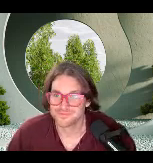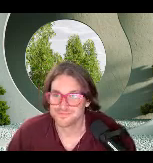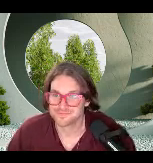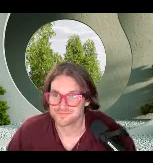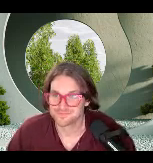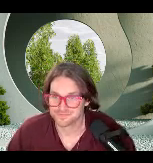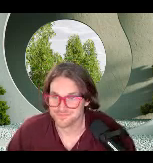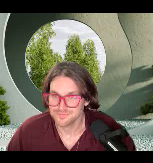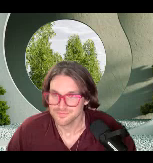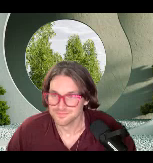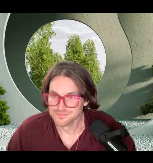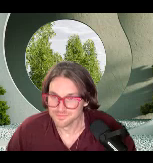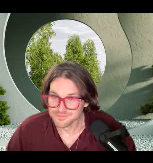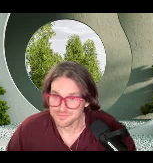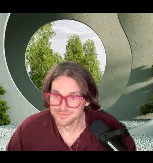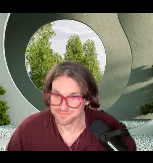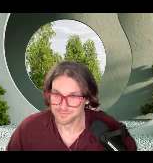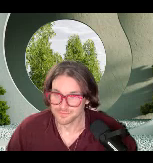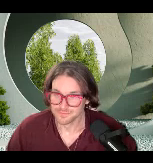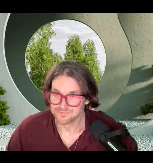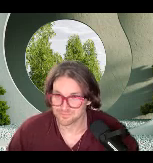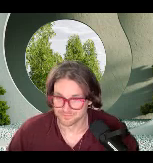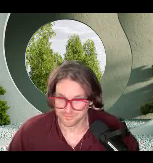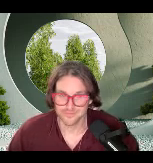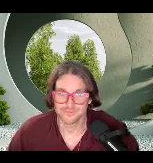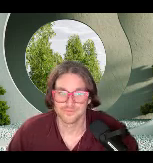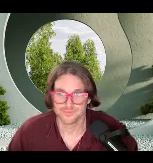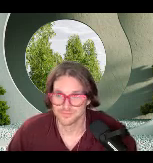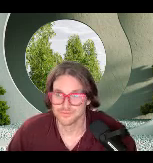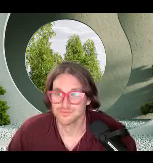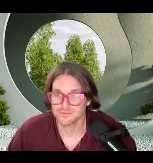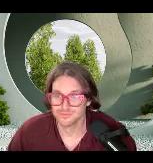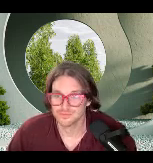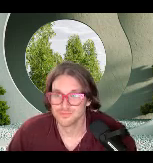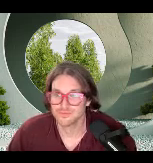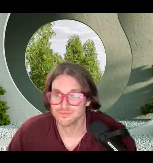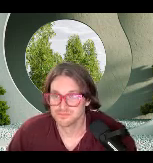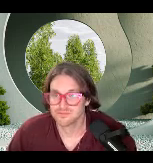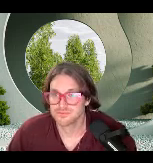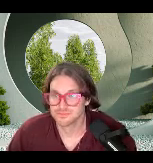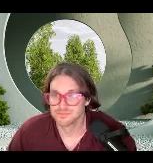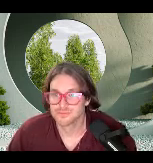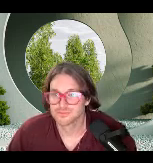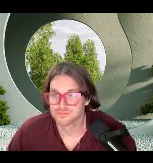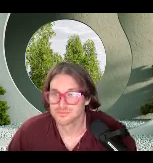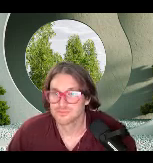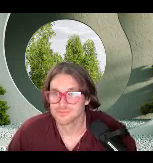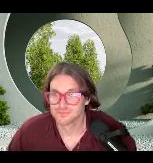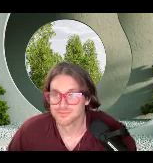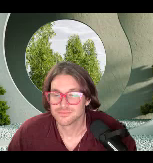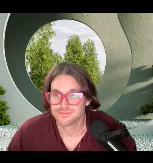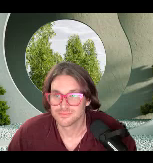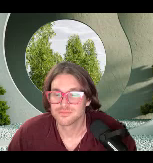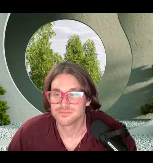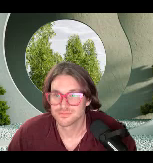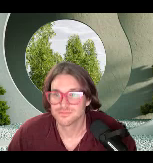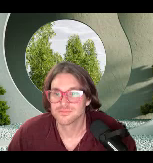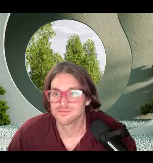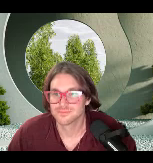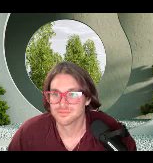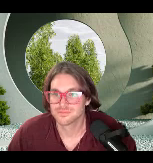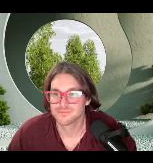your thing. So if you're sending, even in an email, if you're sending an email, to try to get in the habit of giving a little more descriptive